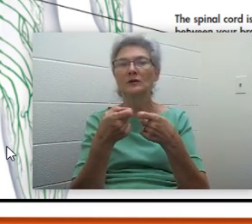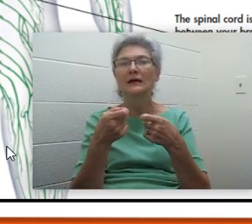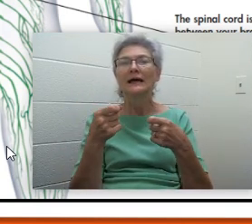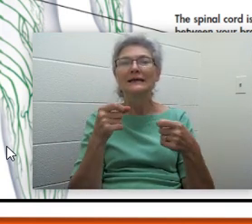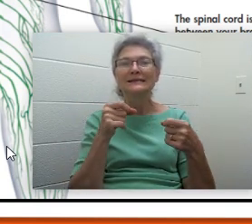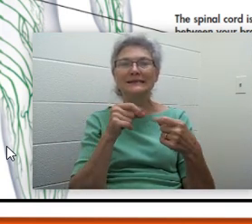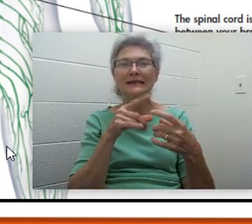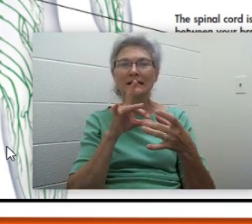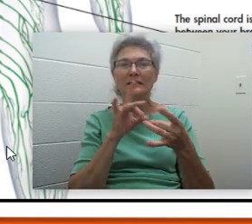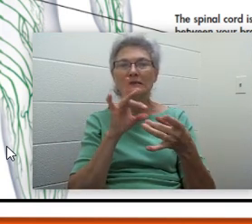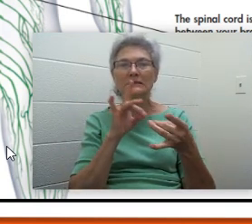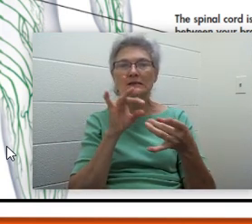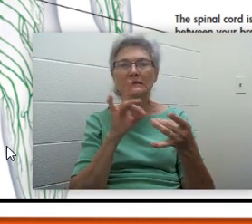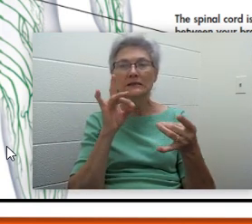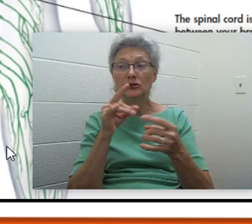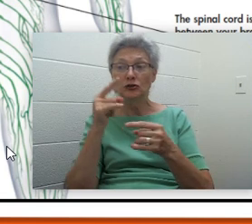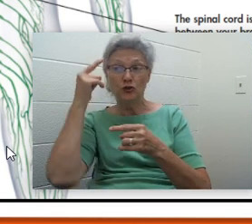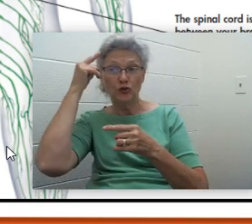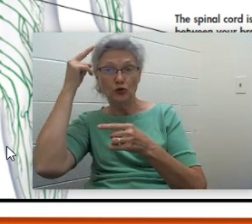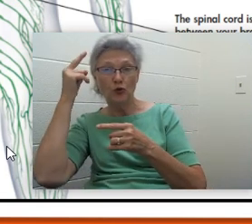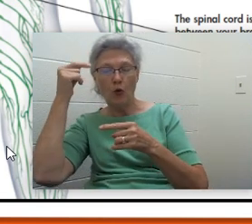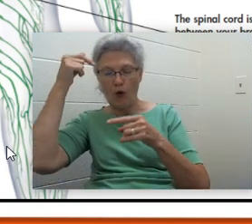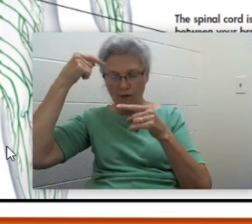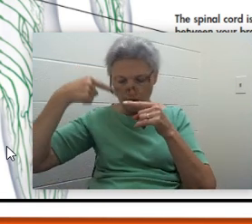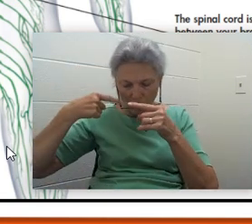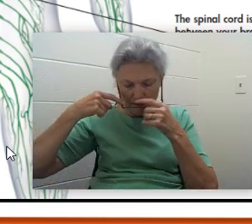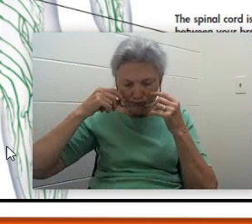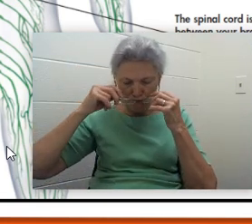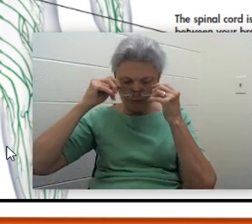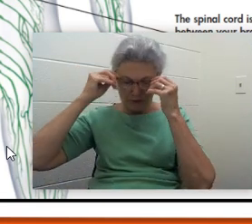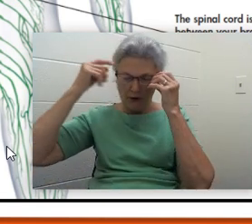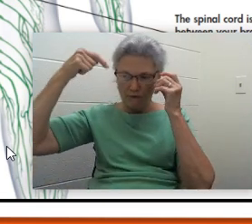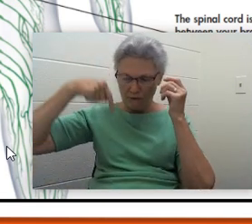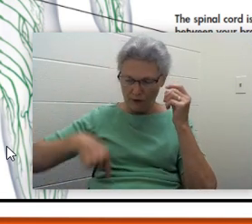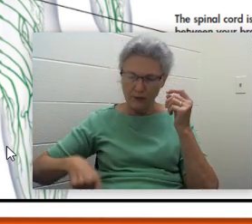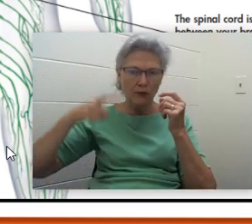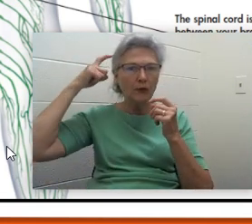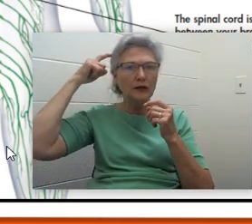A signal to or from the brain goes through many neurons.